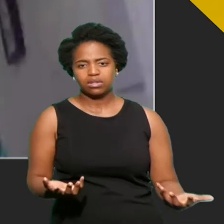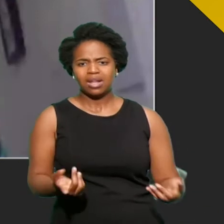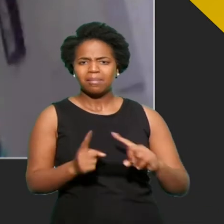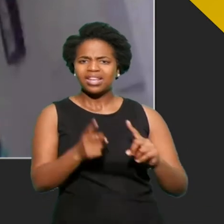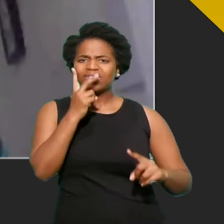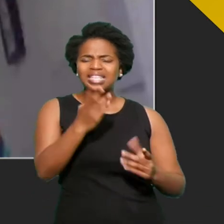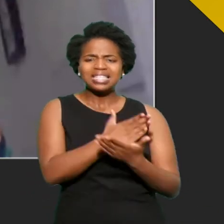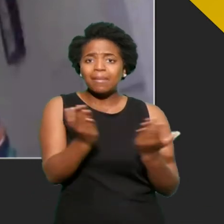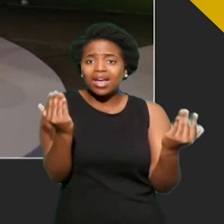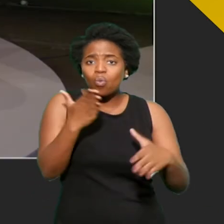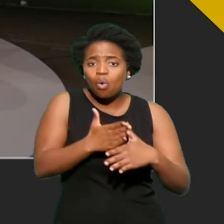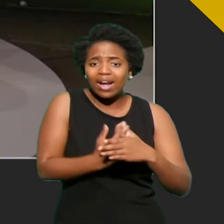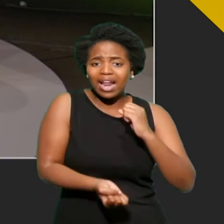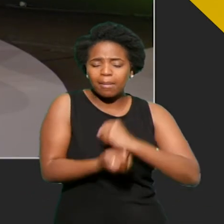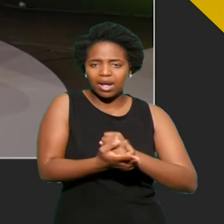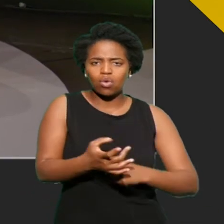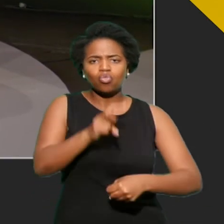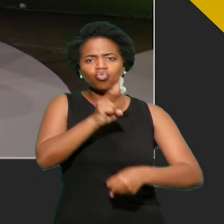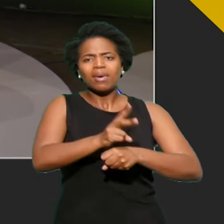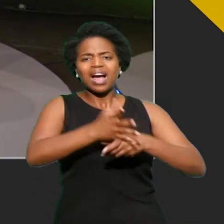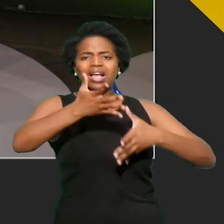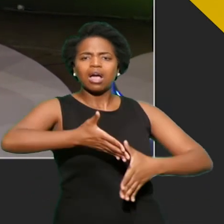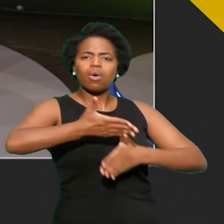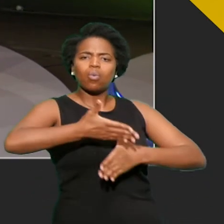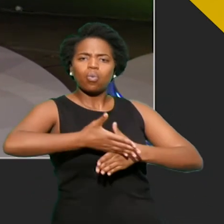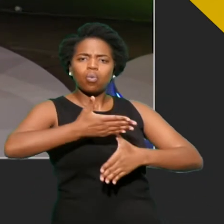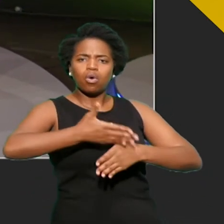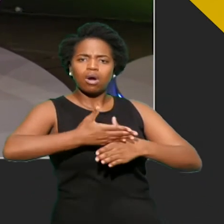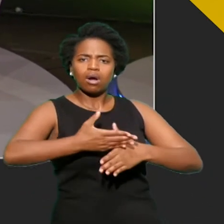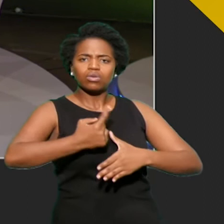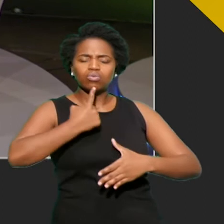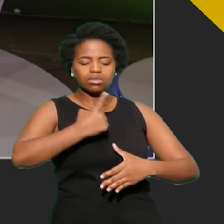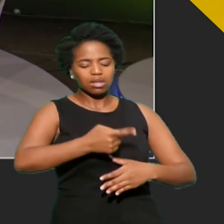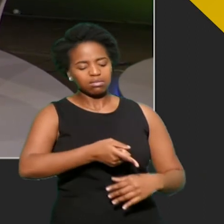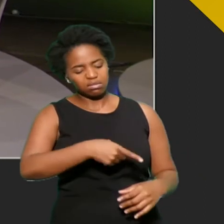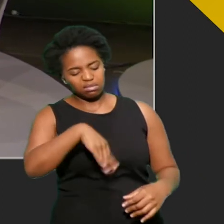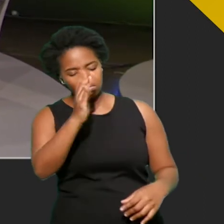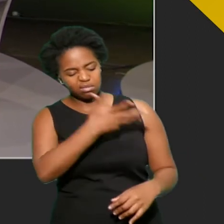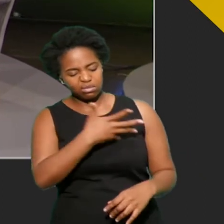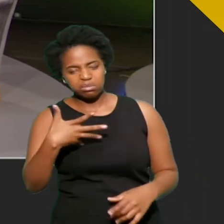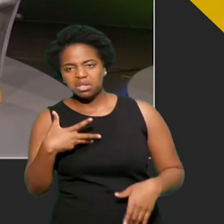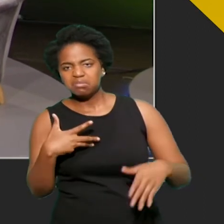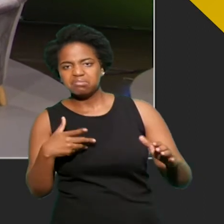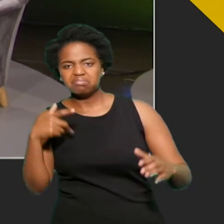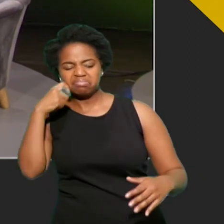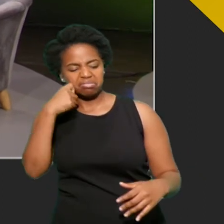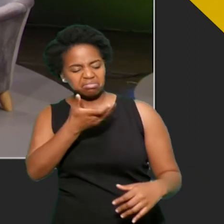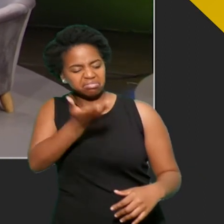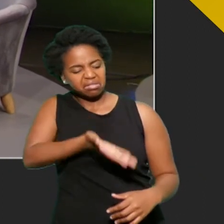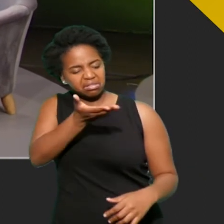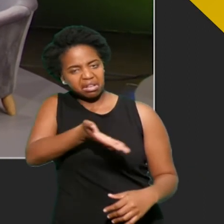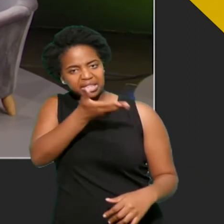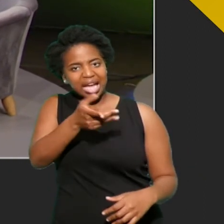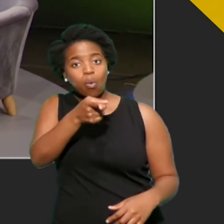and even sometimes a supervisee who refuses to admit supervision from a woman just because they undermine a